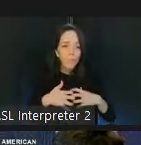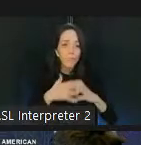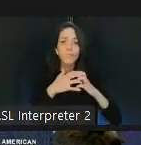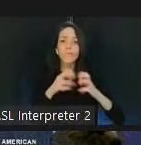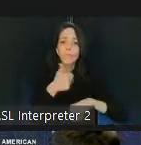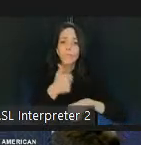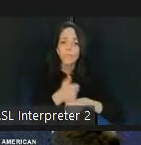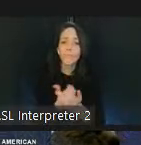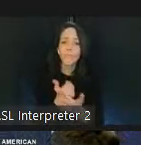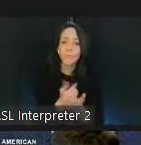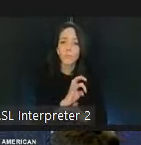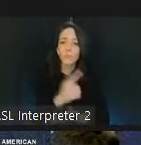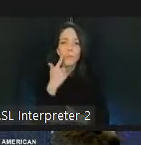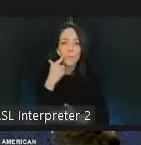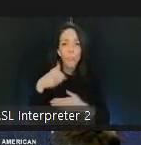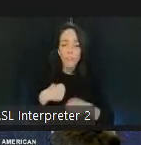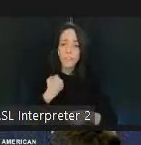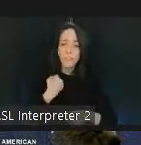year.